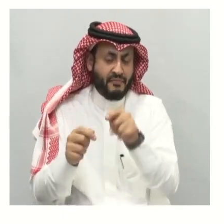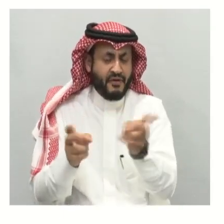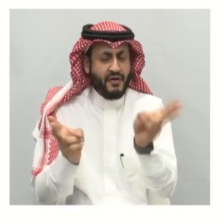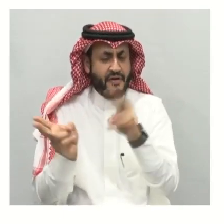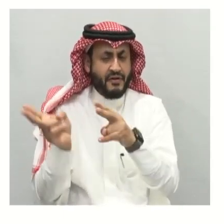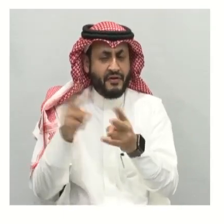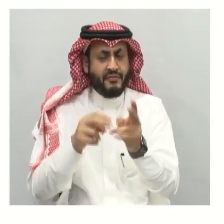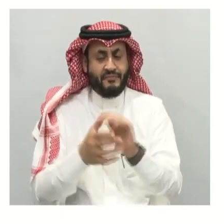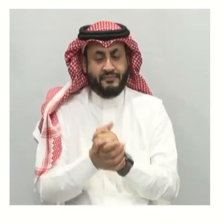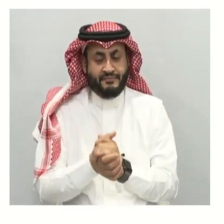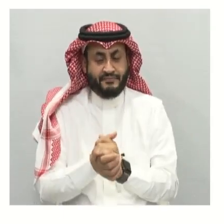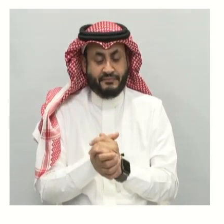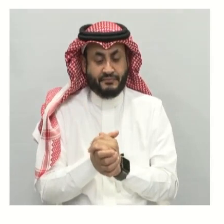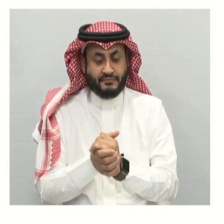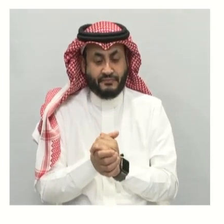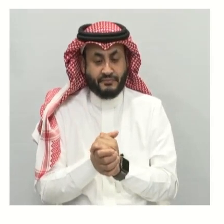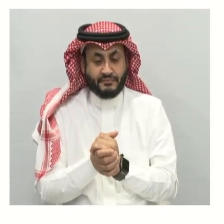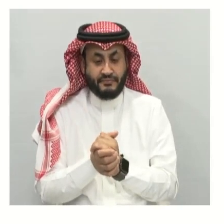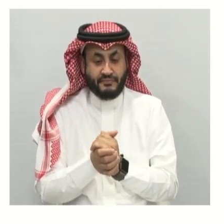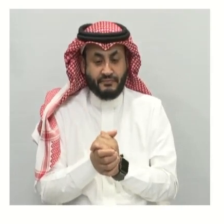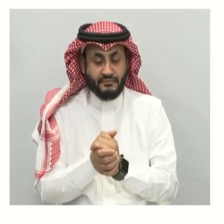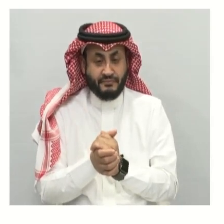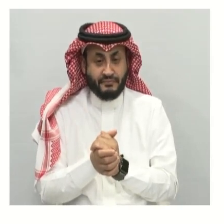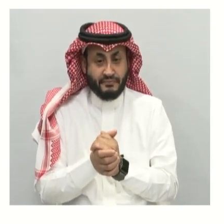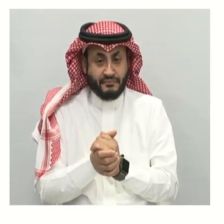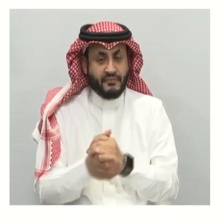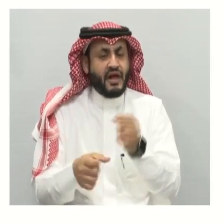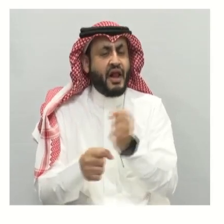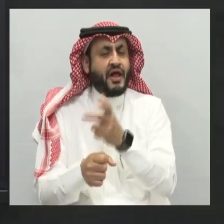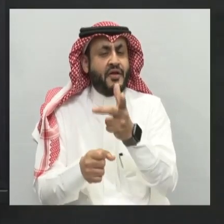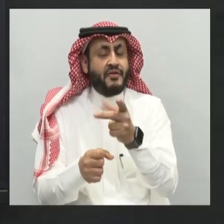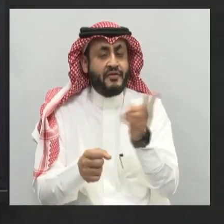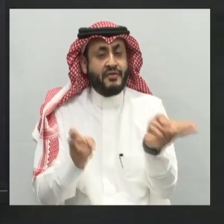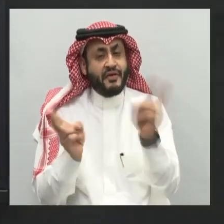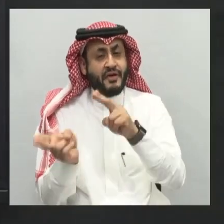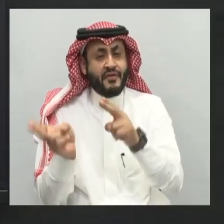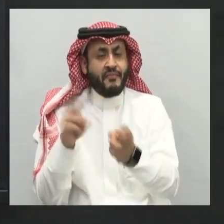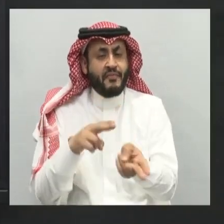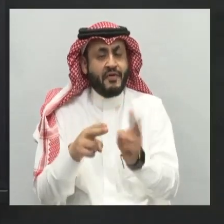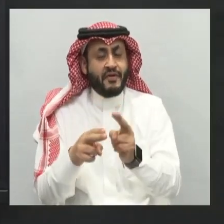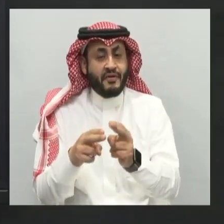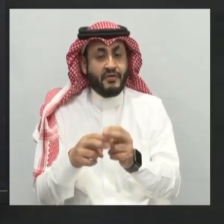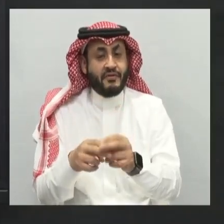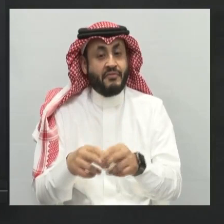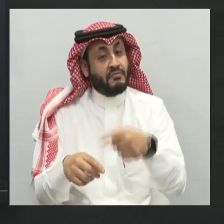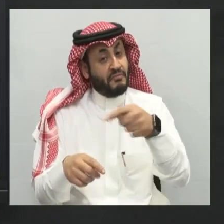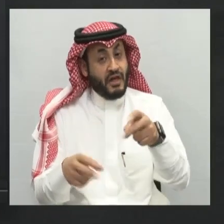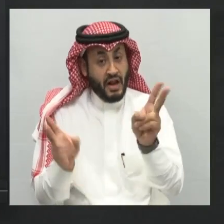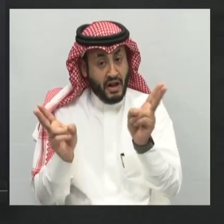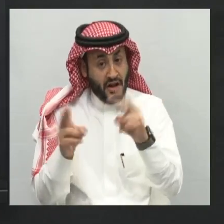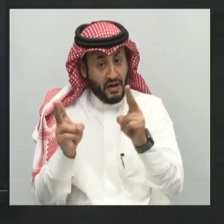and they ask another question. What happens when you ask and they answer, and then you ask